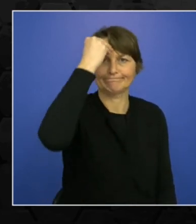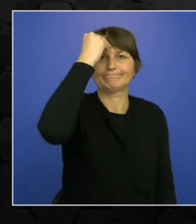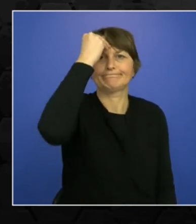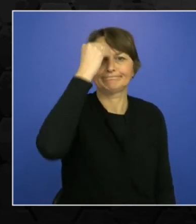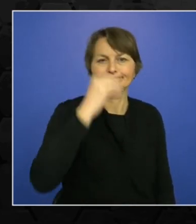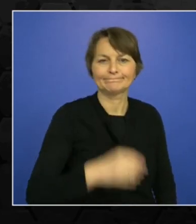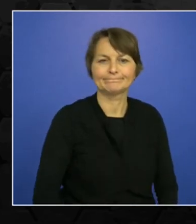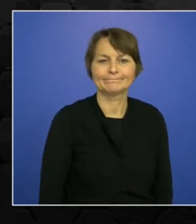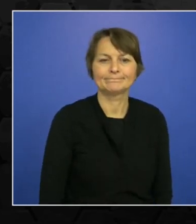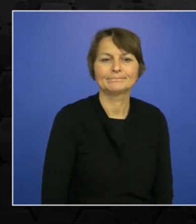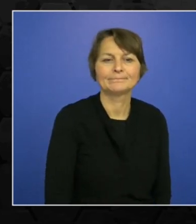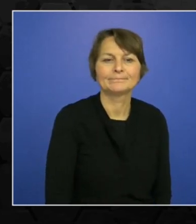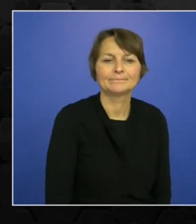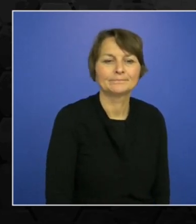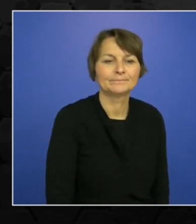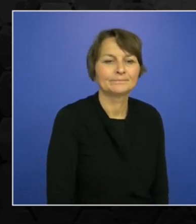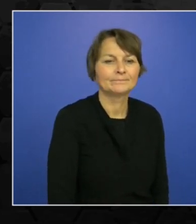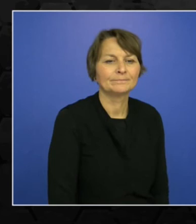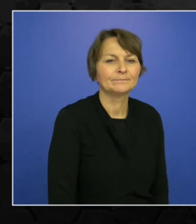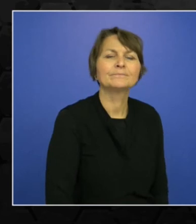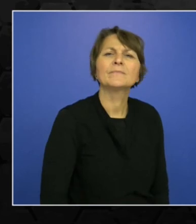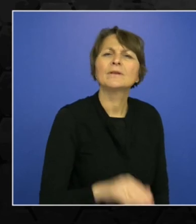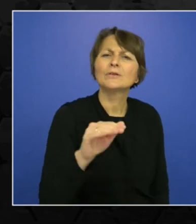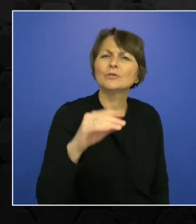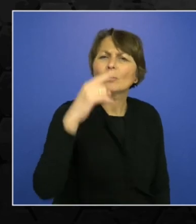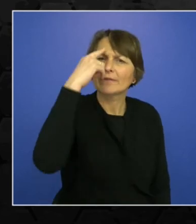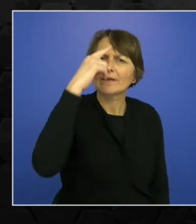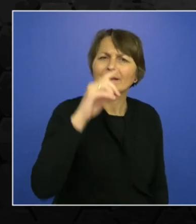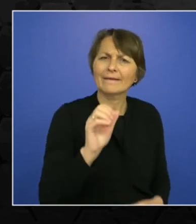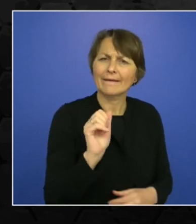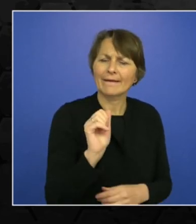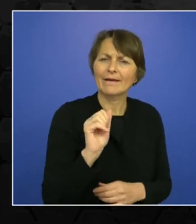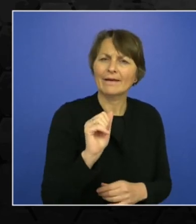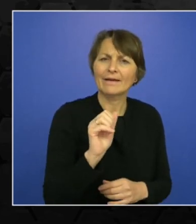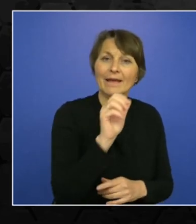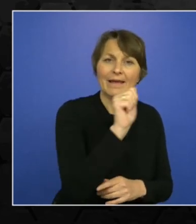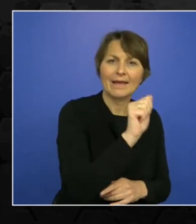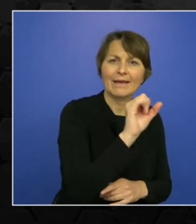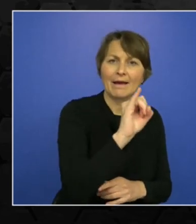your thoughts on using AI Builder than using Azure?